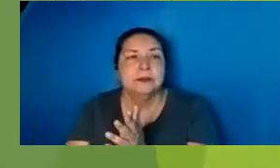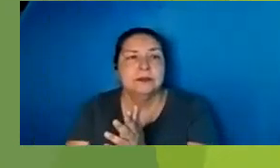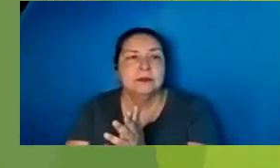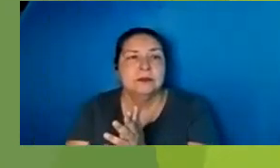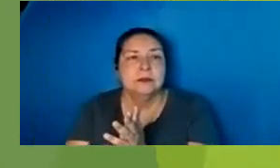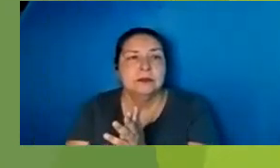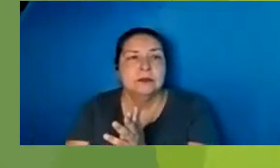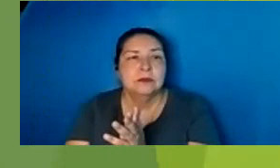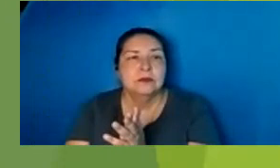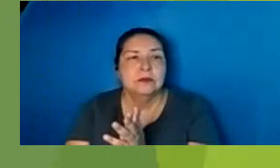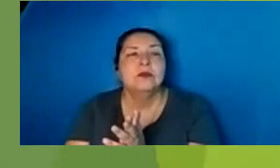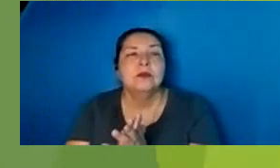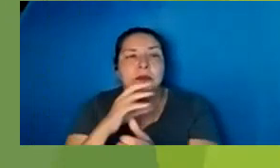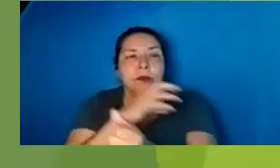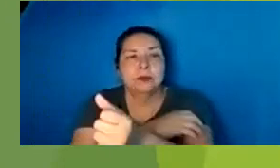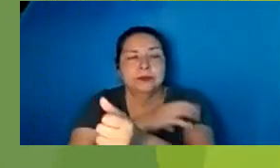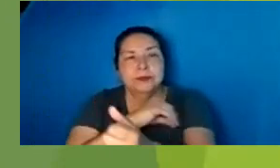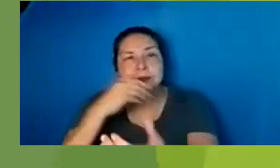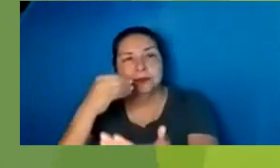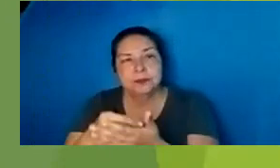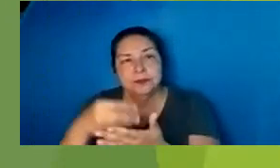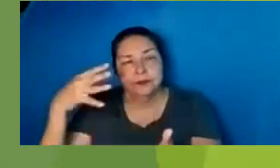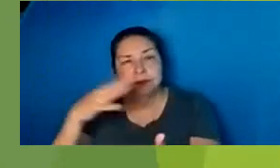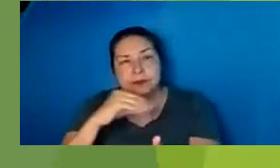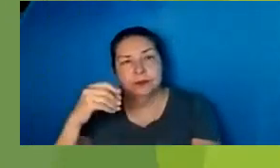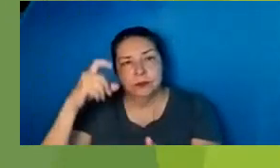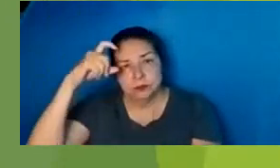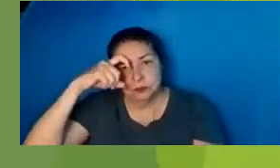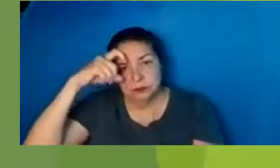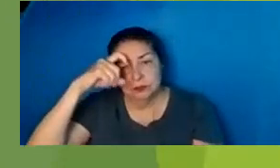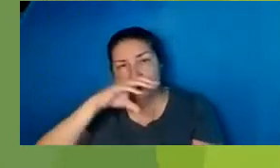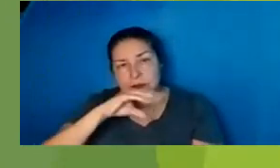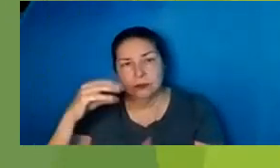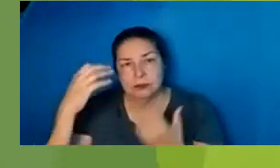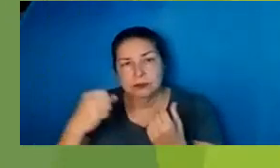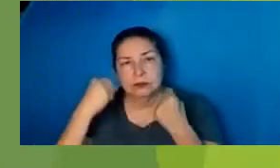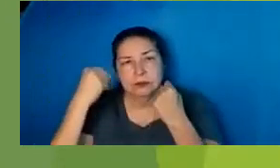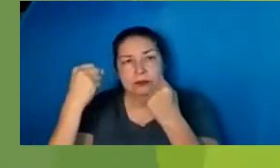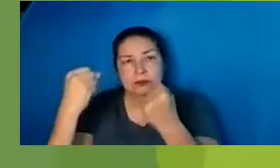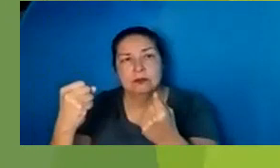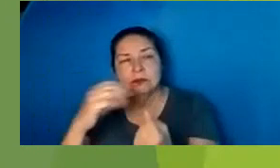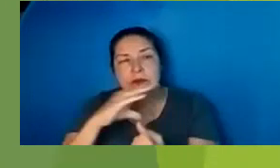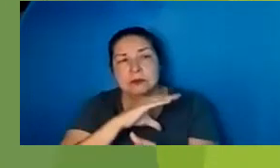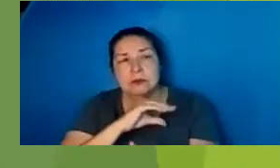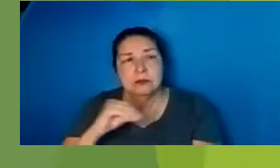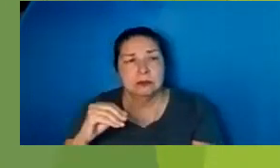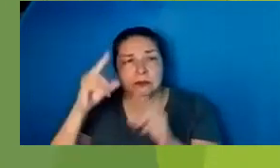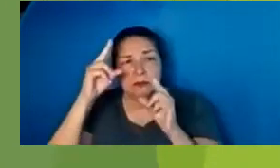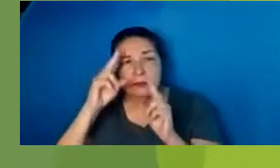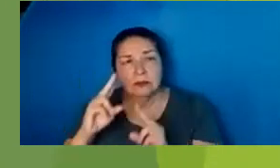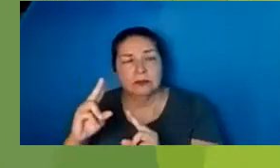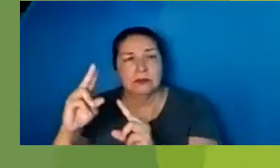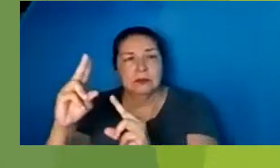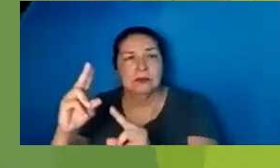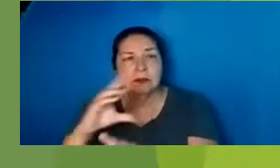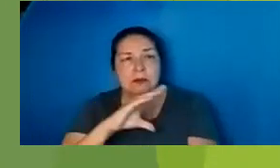Power and riches and wisdom and strength are